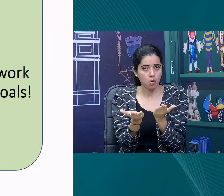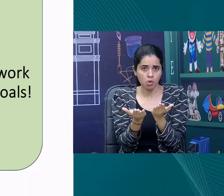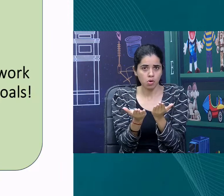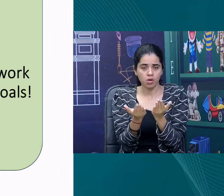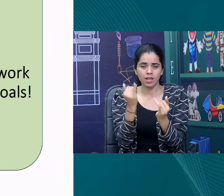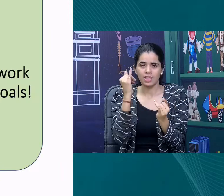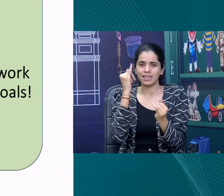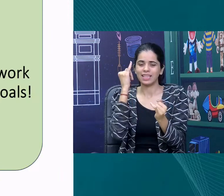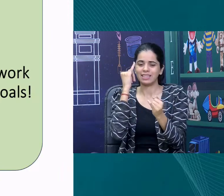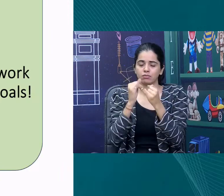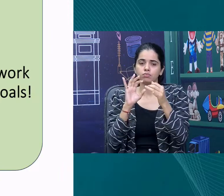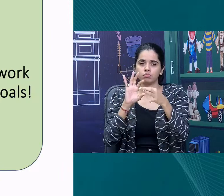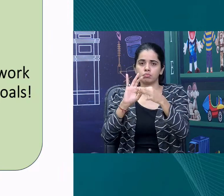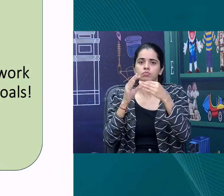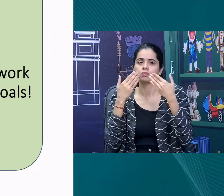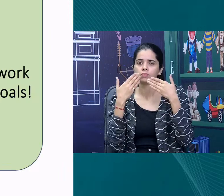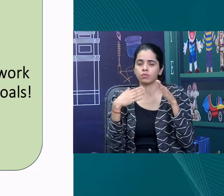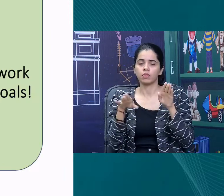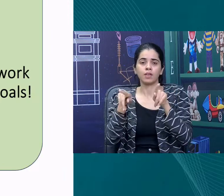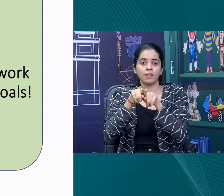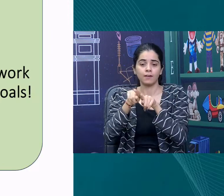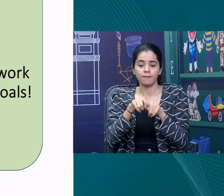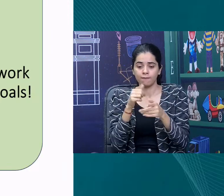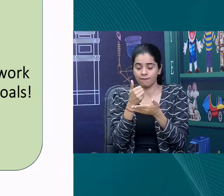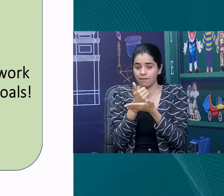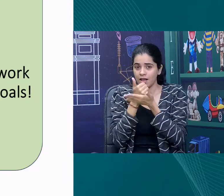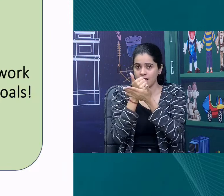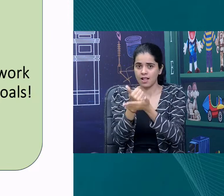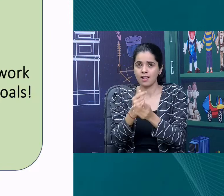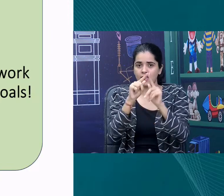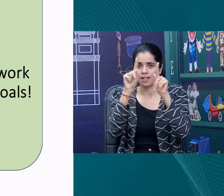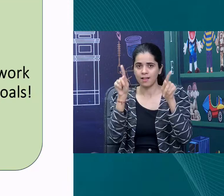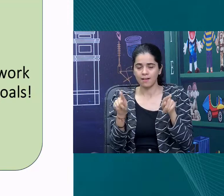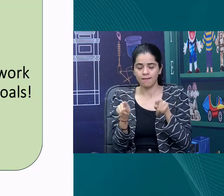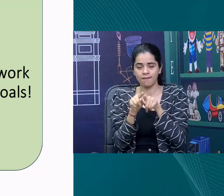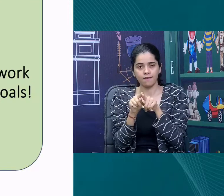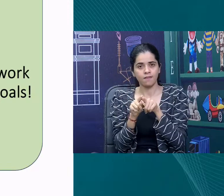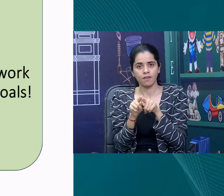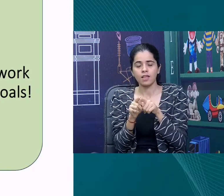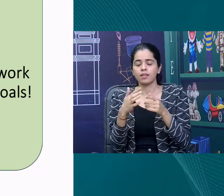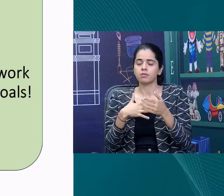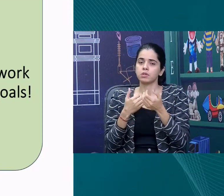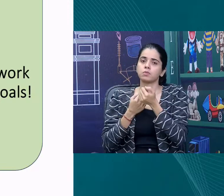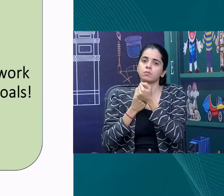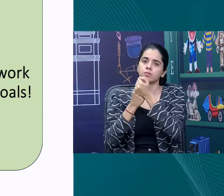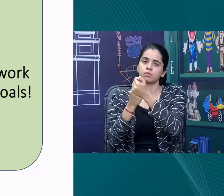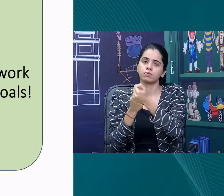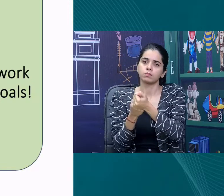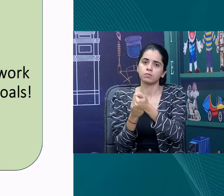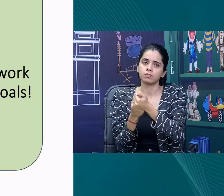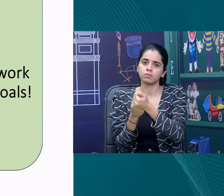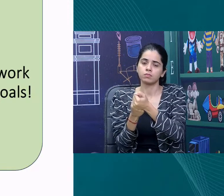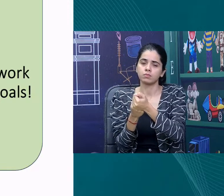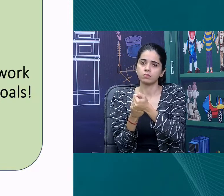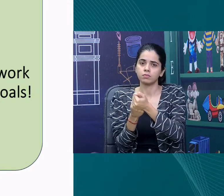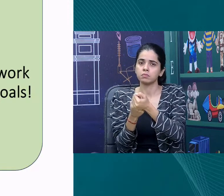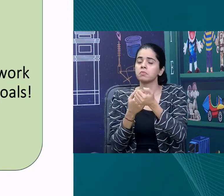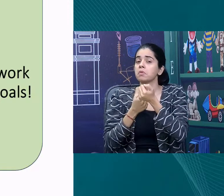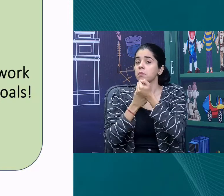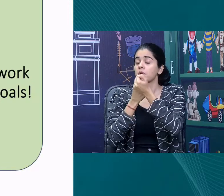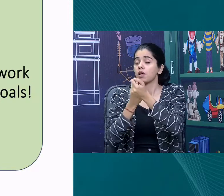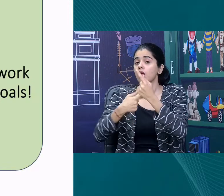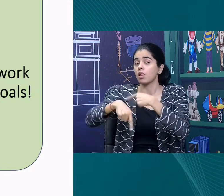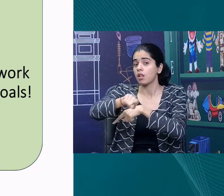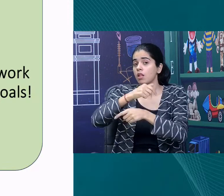open-ended question. And when they want help, there are help cards which they can take, and the teacher would come and support them. So the teacher moves around to see